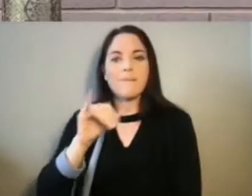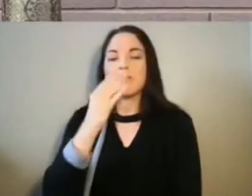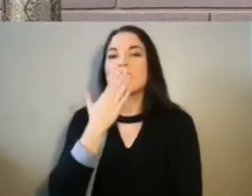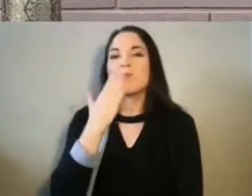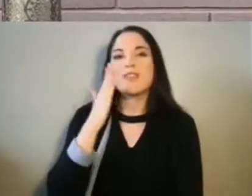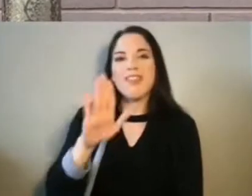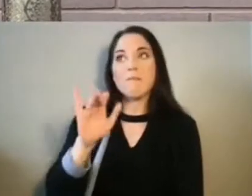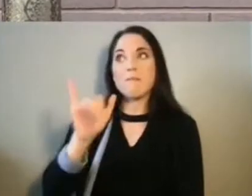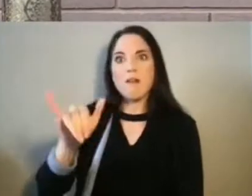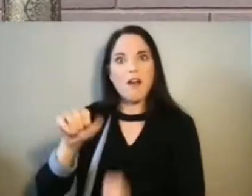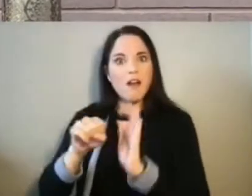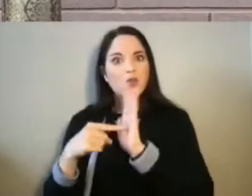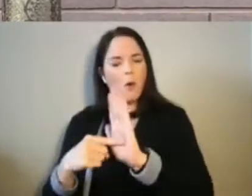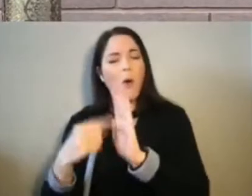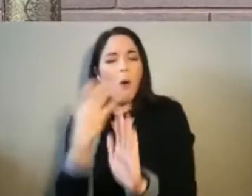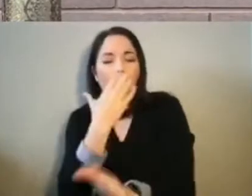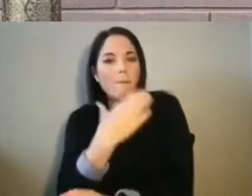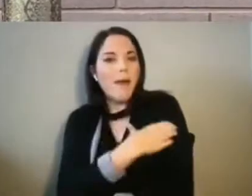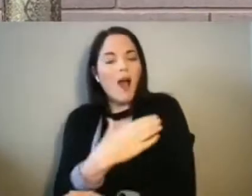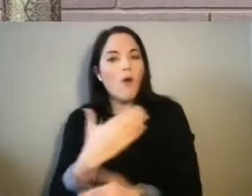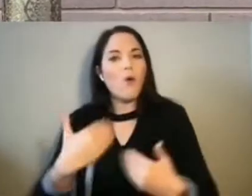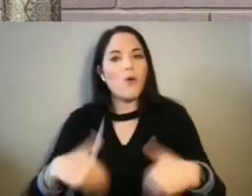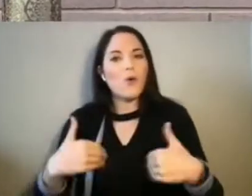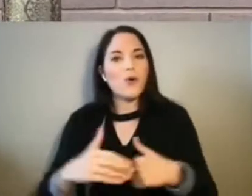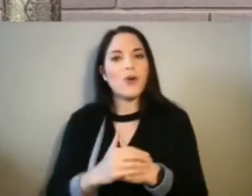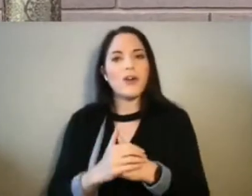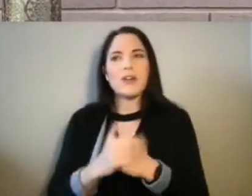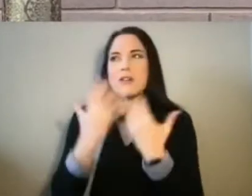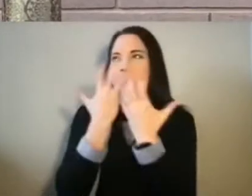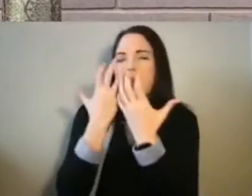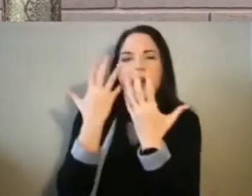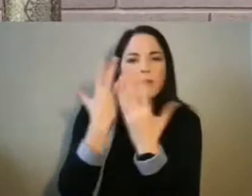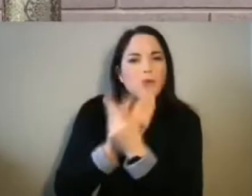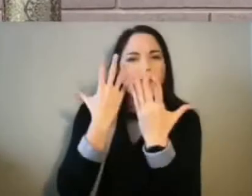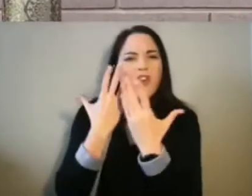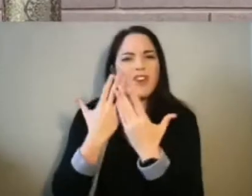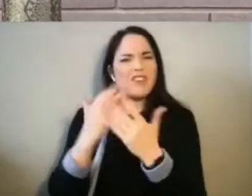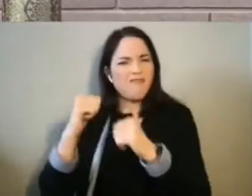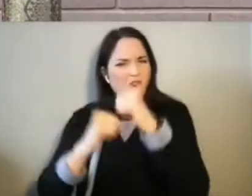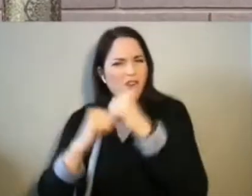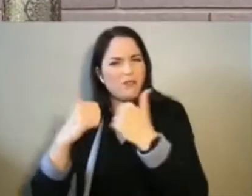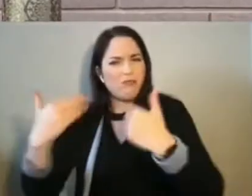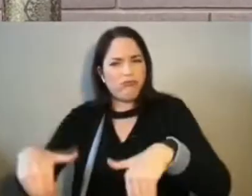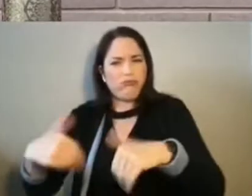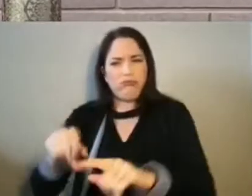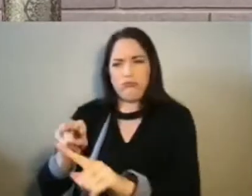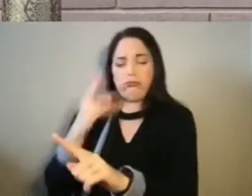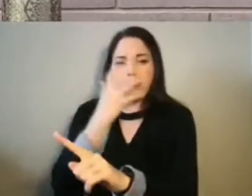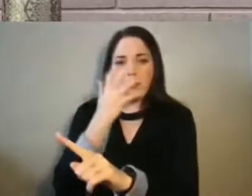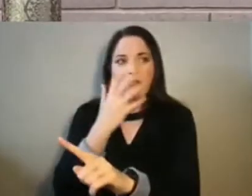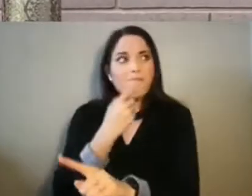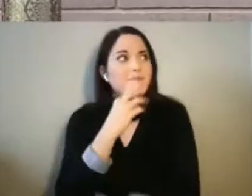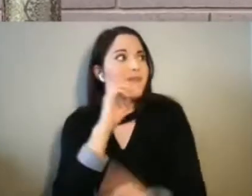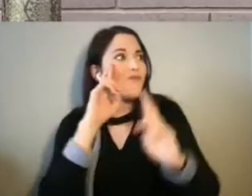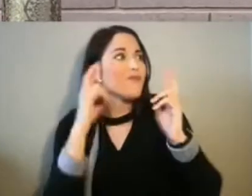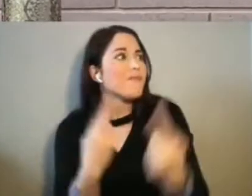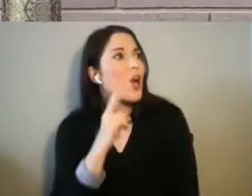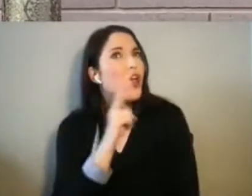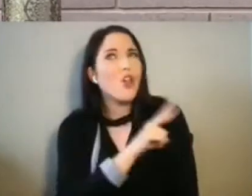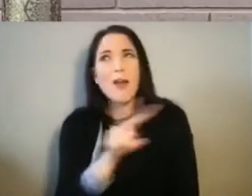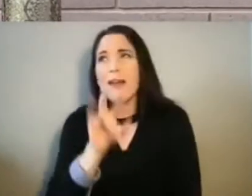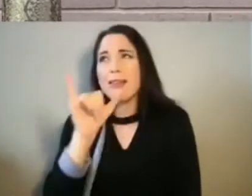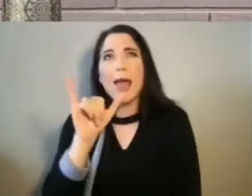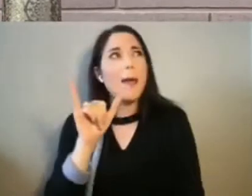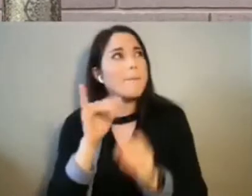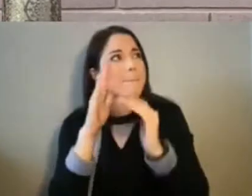Jesus replied, "You're impressed by this grandiose architecture? There's not a stone in the whole